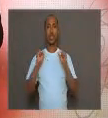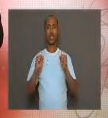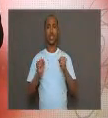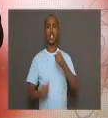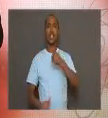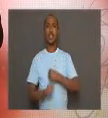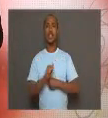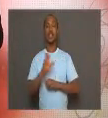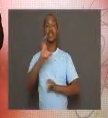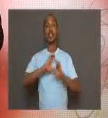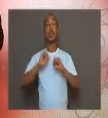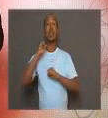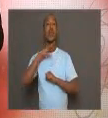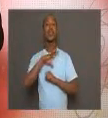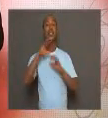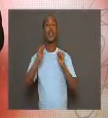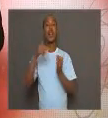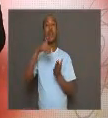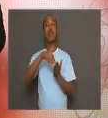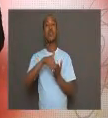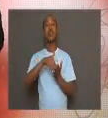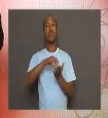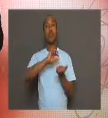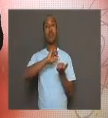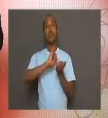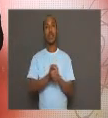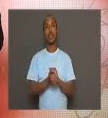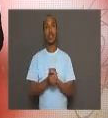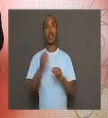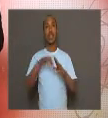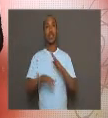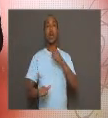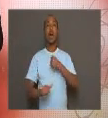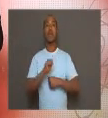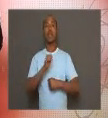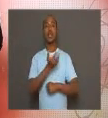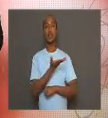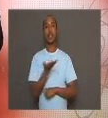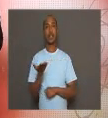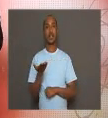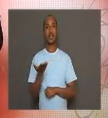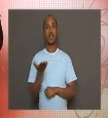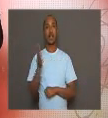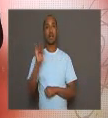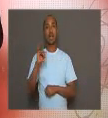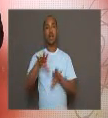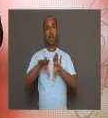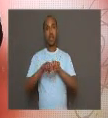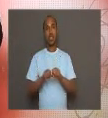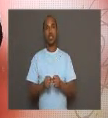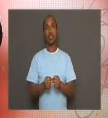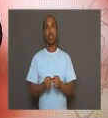Potentially dangerous chemical wastes could also be converted into harmless substances